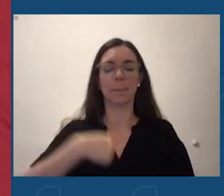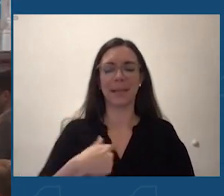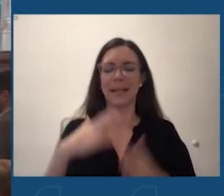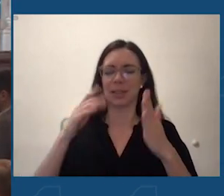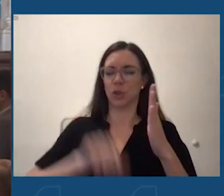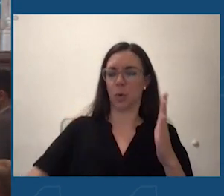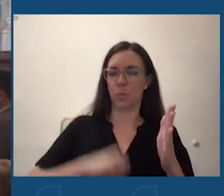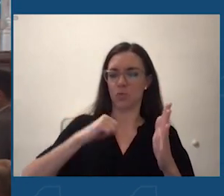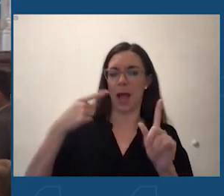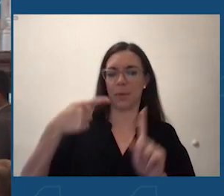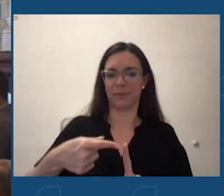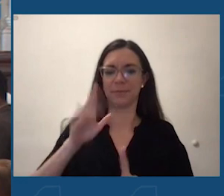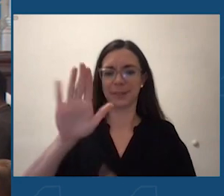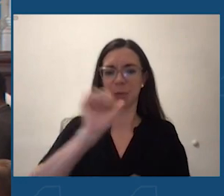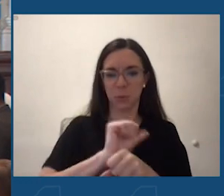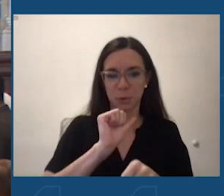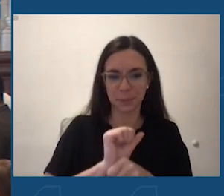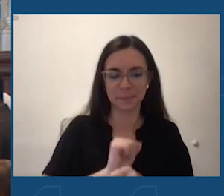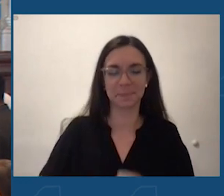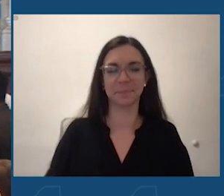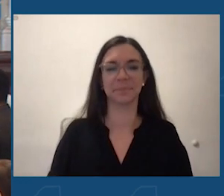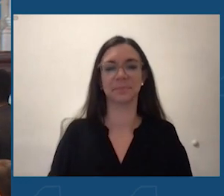done.